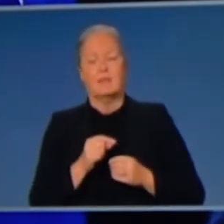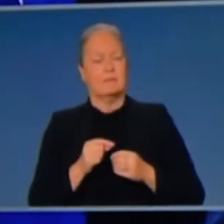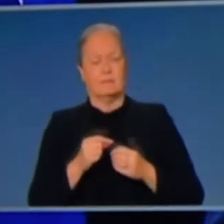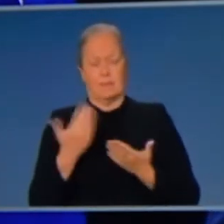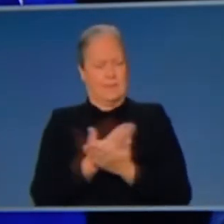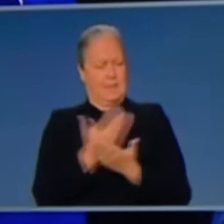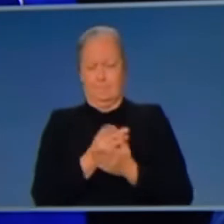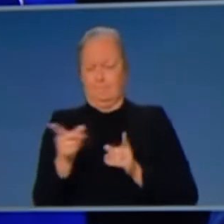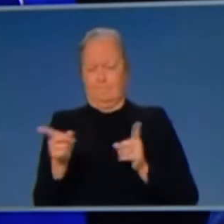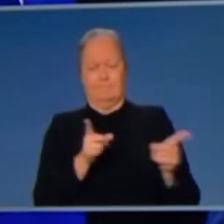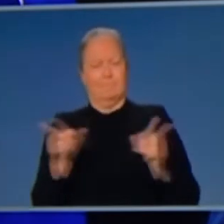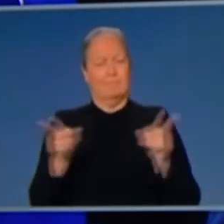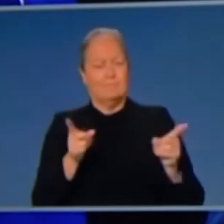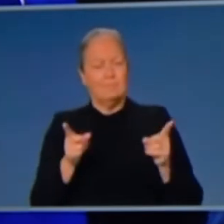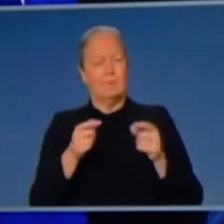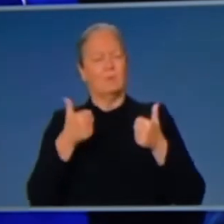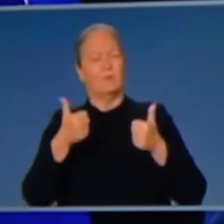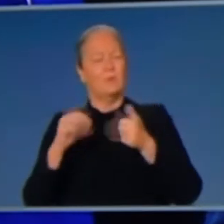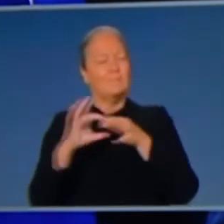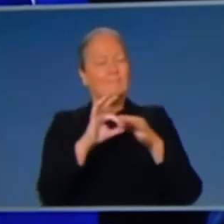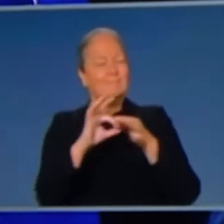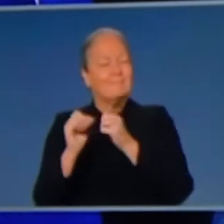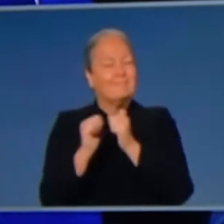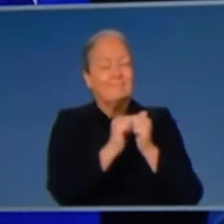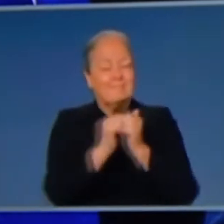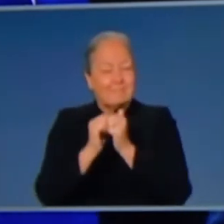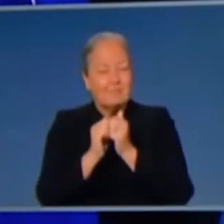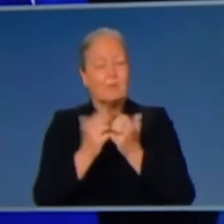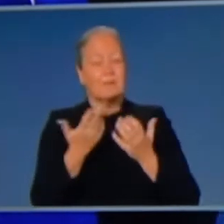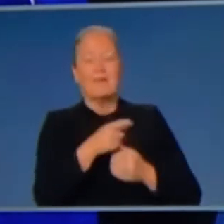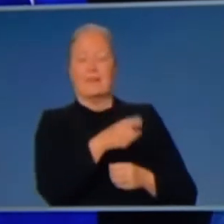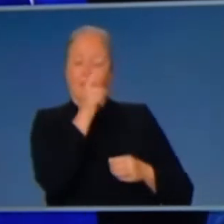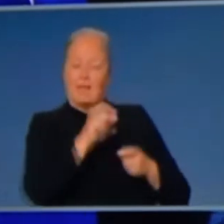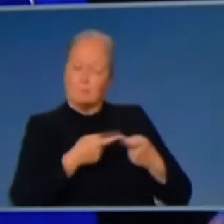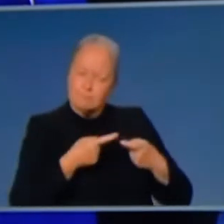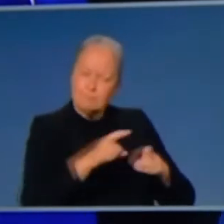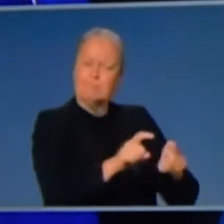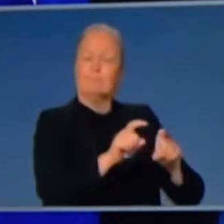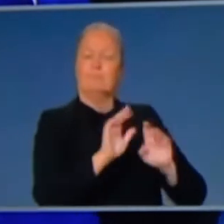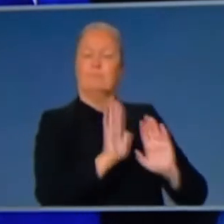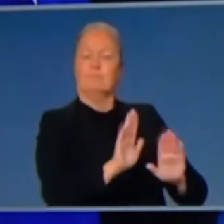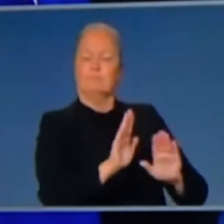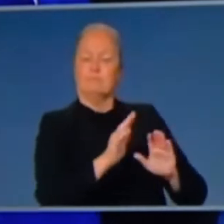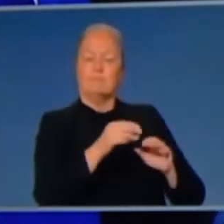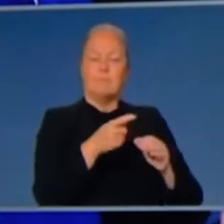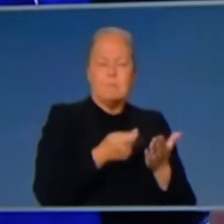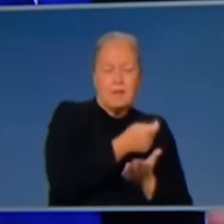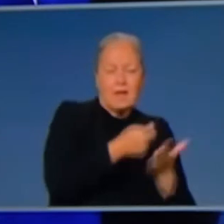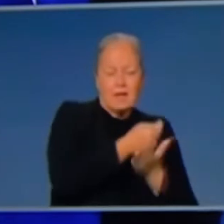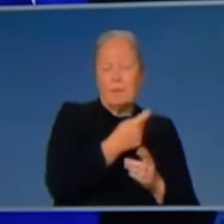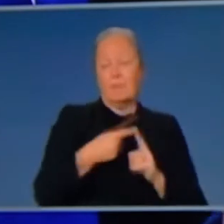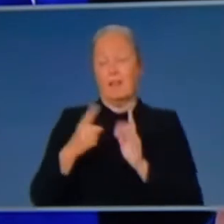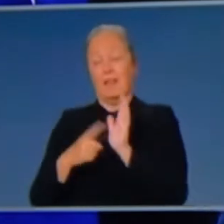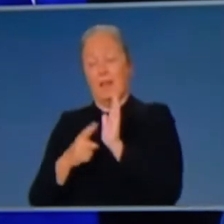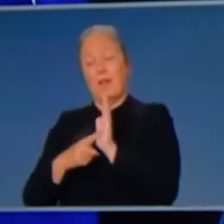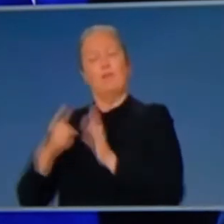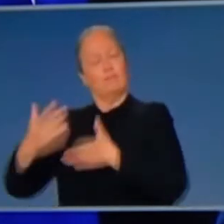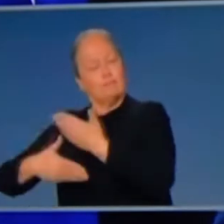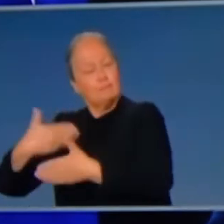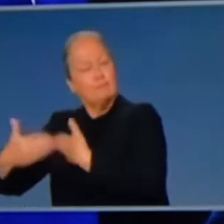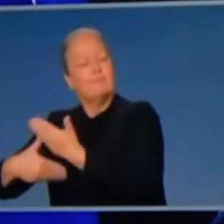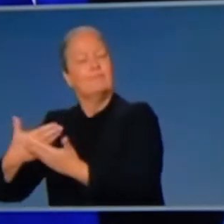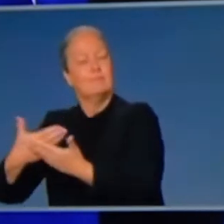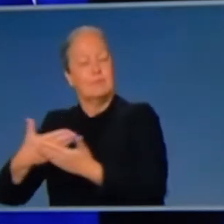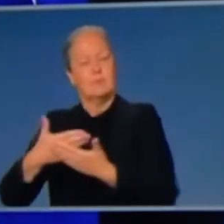relationship. It keeps the tenant in their property and it keeps a tenant on the lease, which is also good for the landlord, and it preserves the